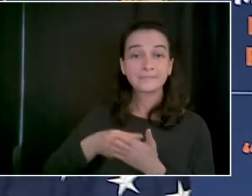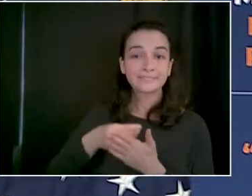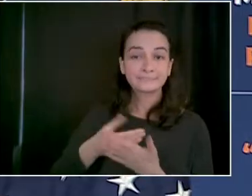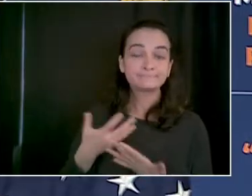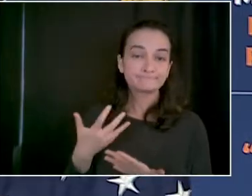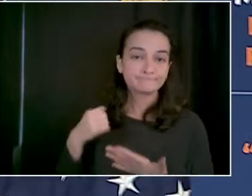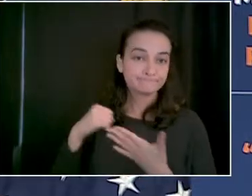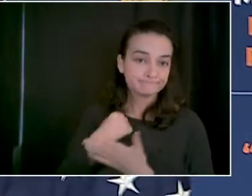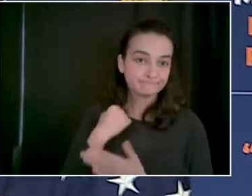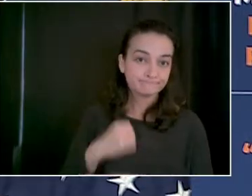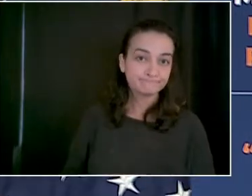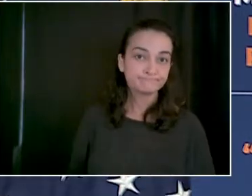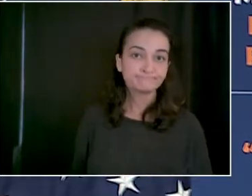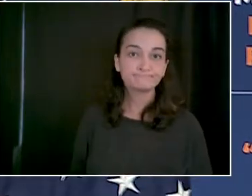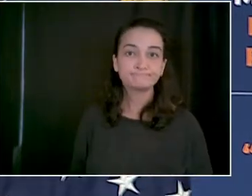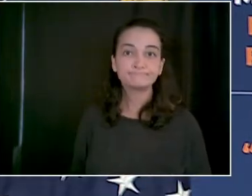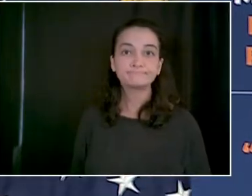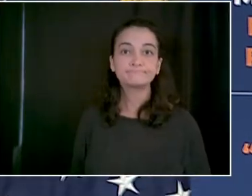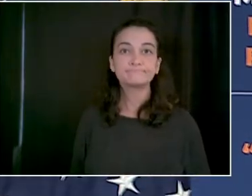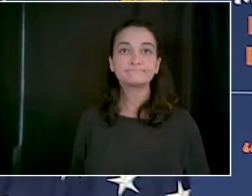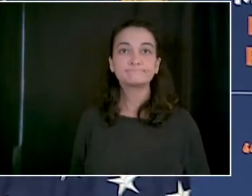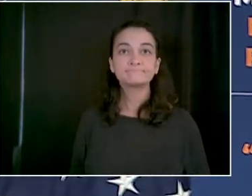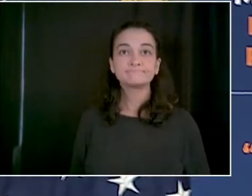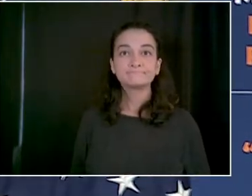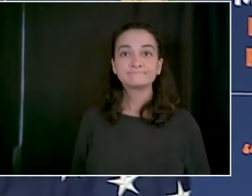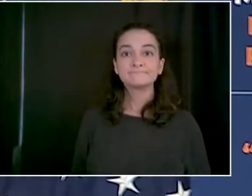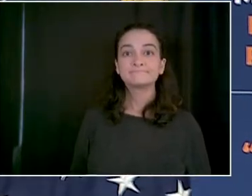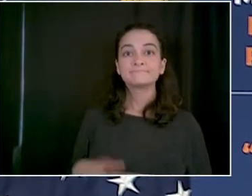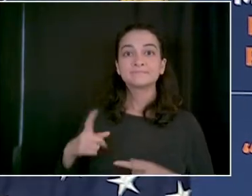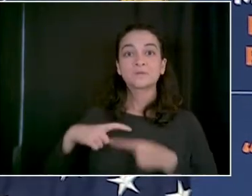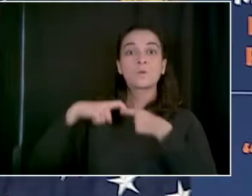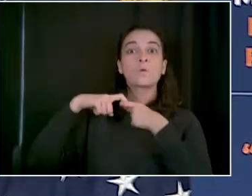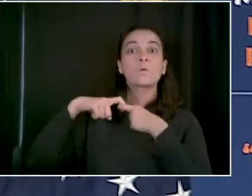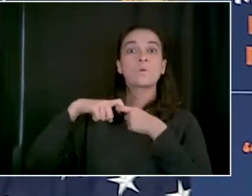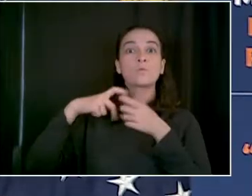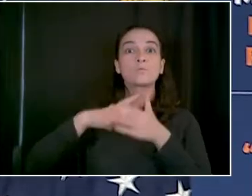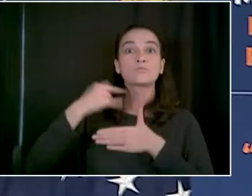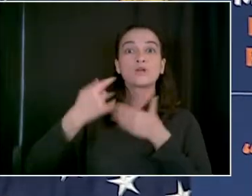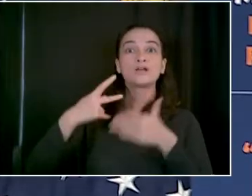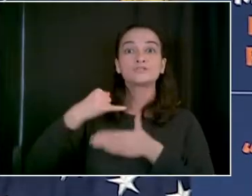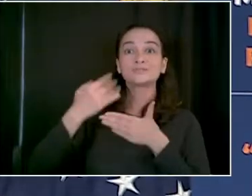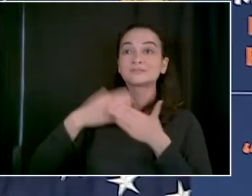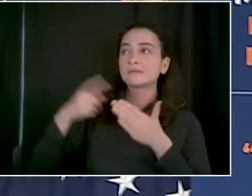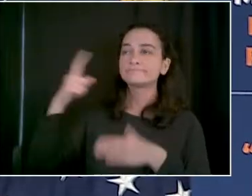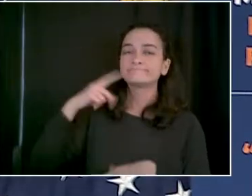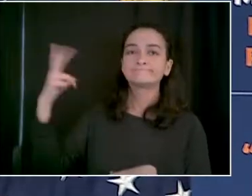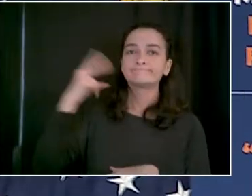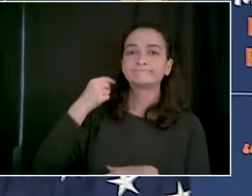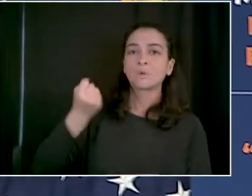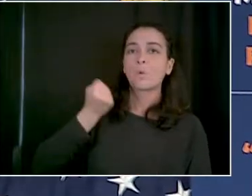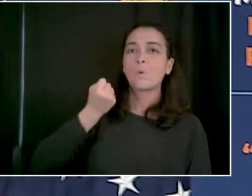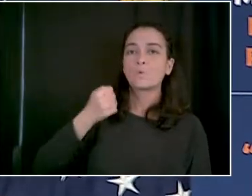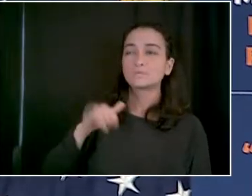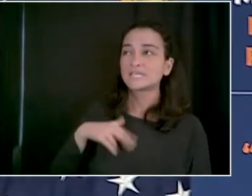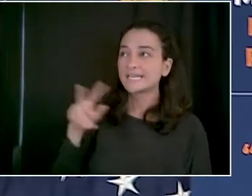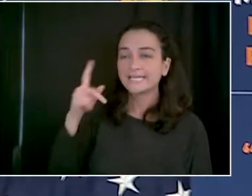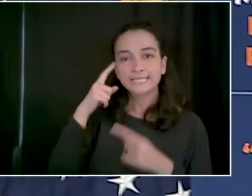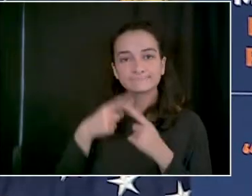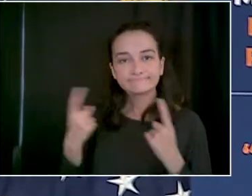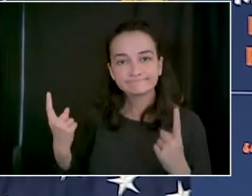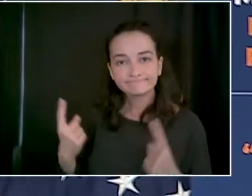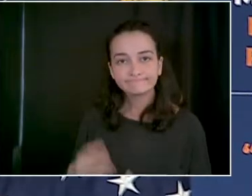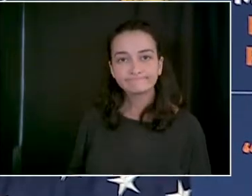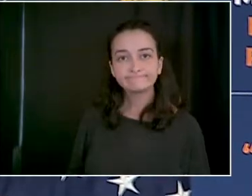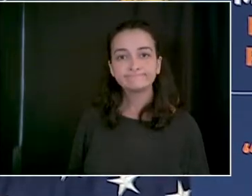critical issues like securing the border, I think it was a home run. You know, look what's happening here. We don't see that flow that we